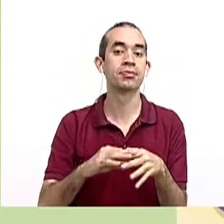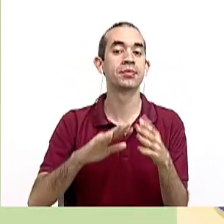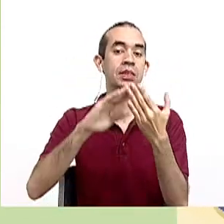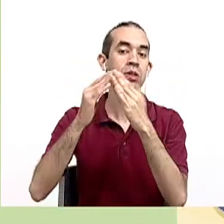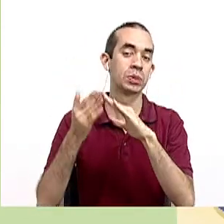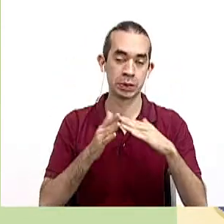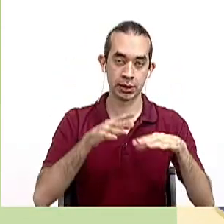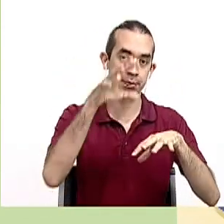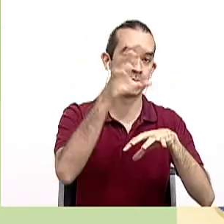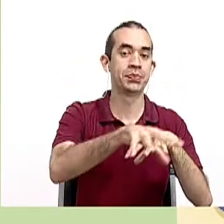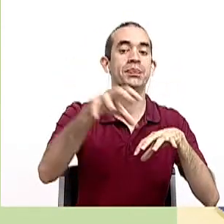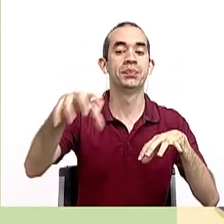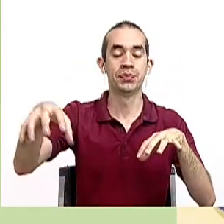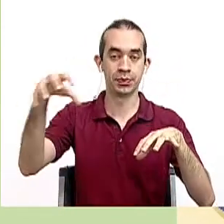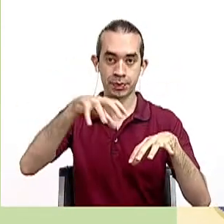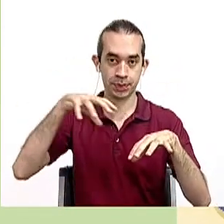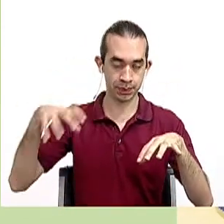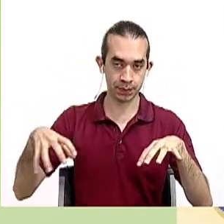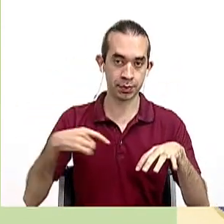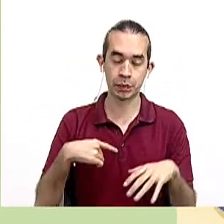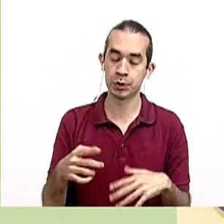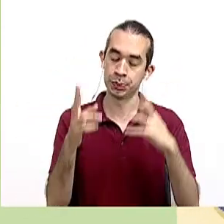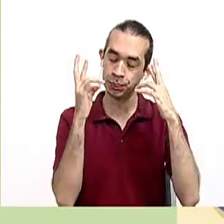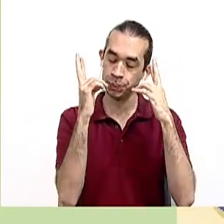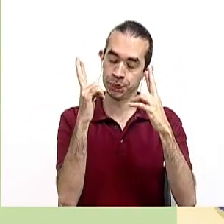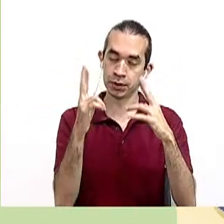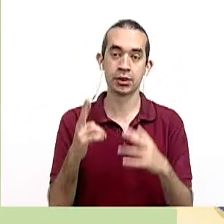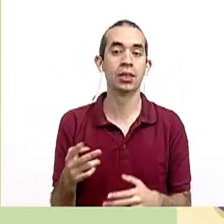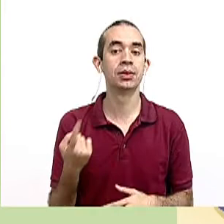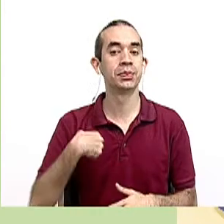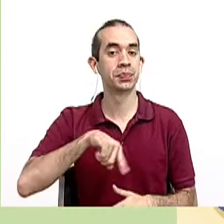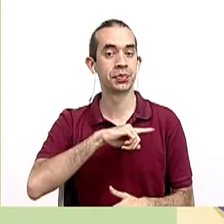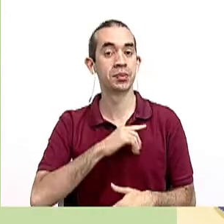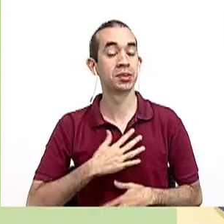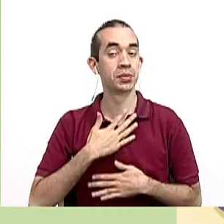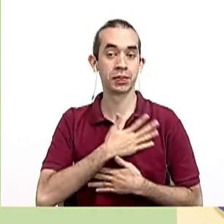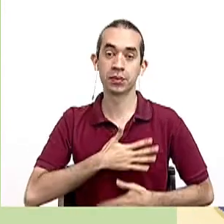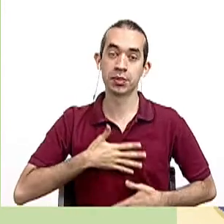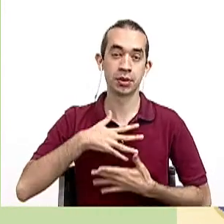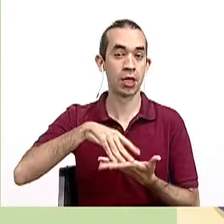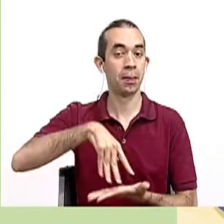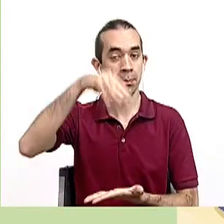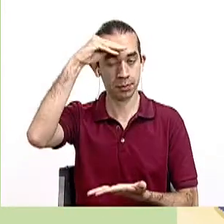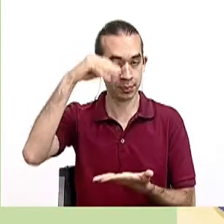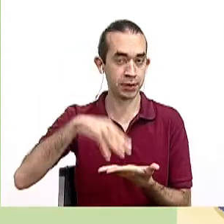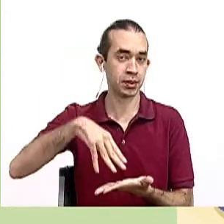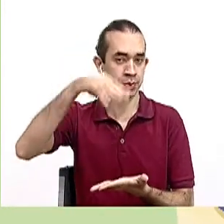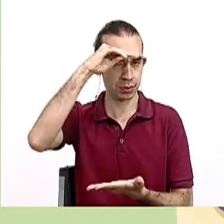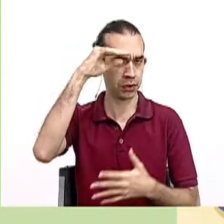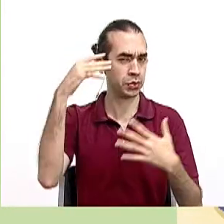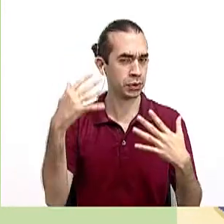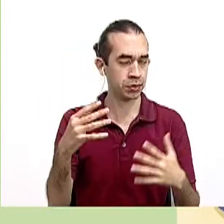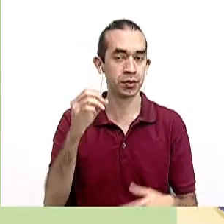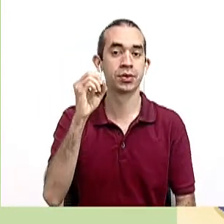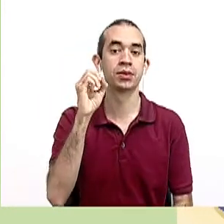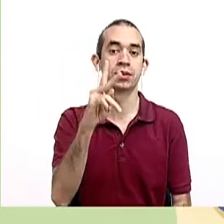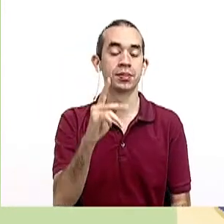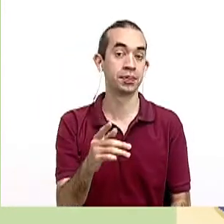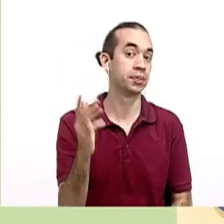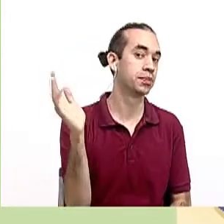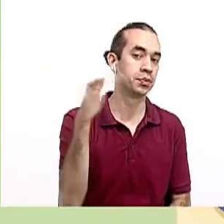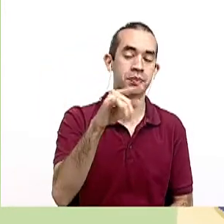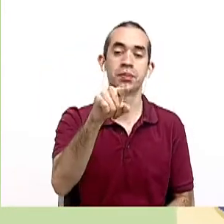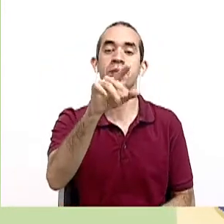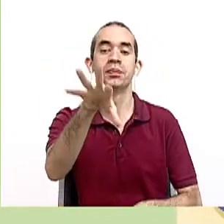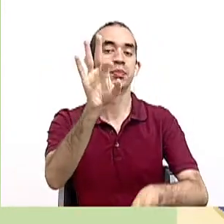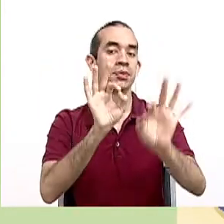our community. I hope we enjoyed and learned a lot, okay? So go and invite your